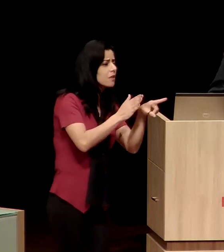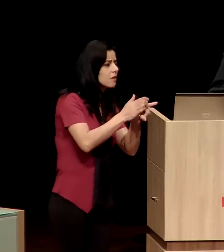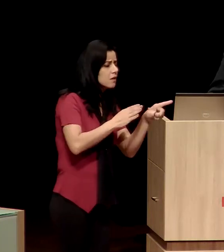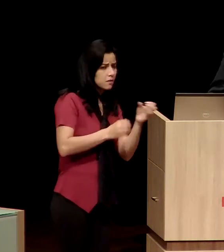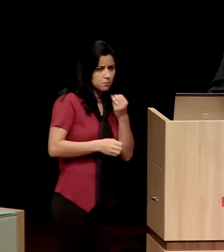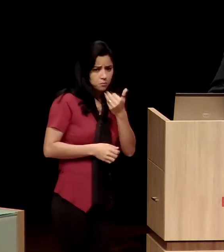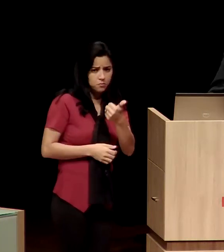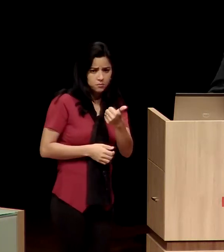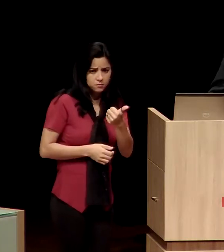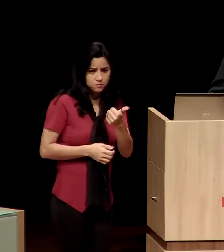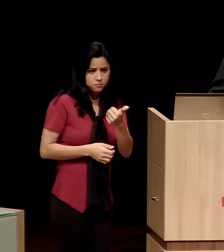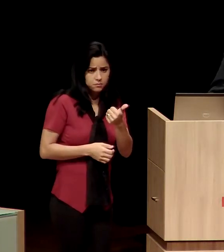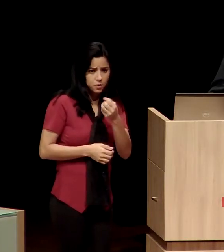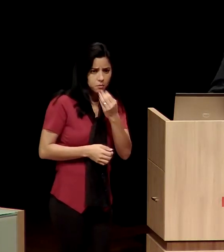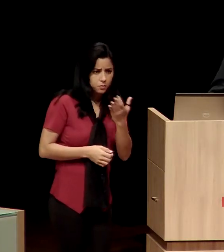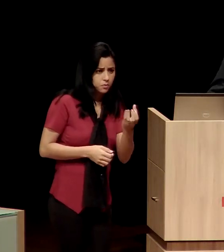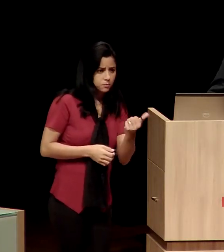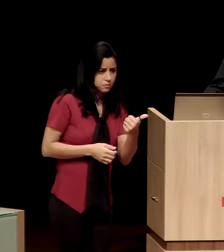Because